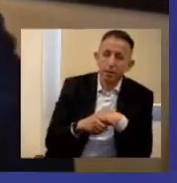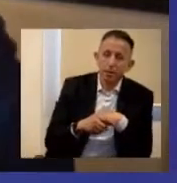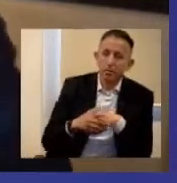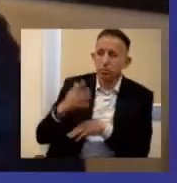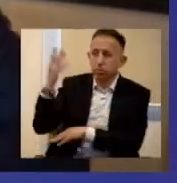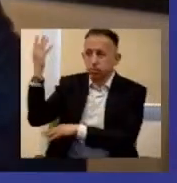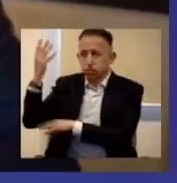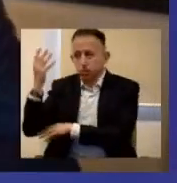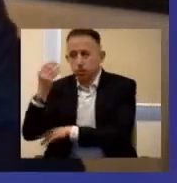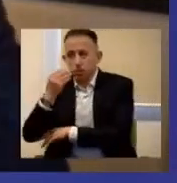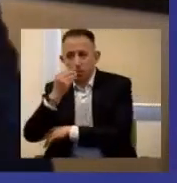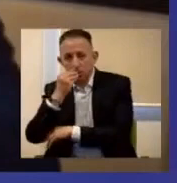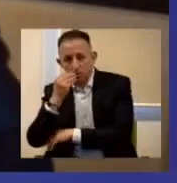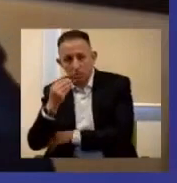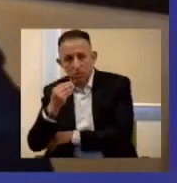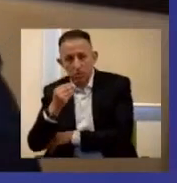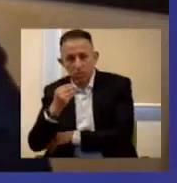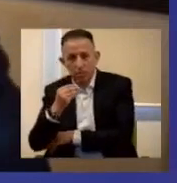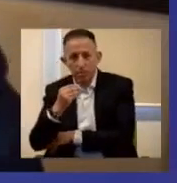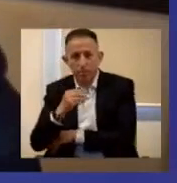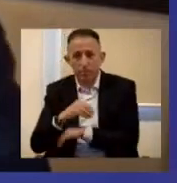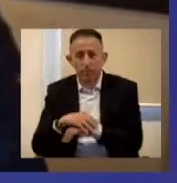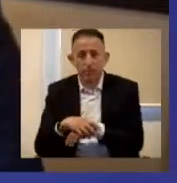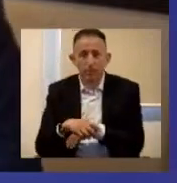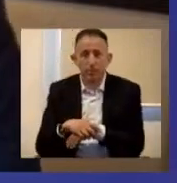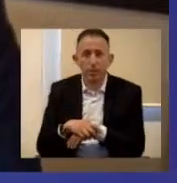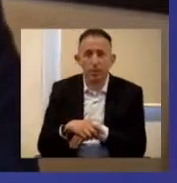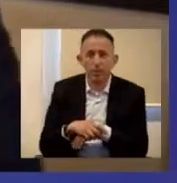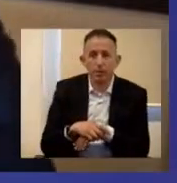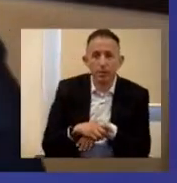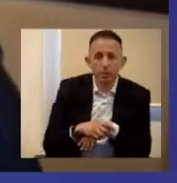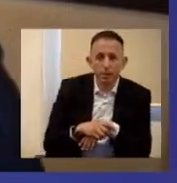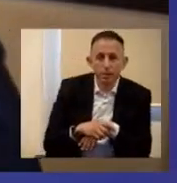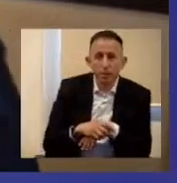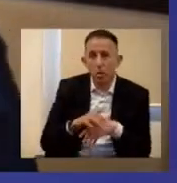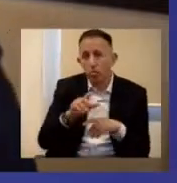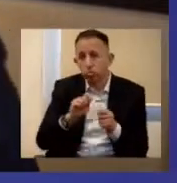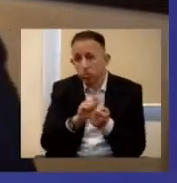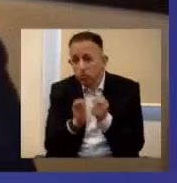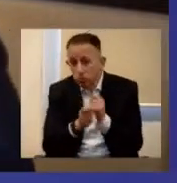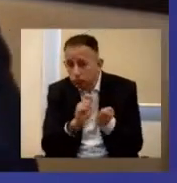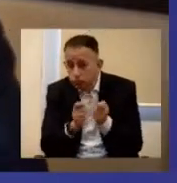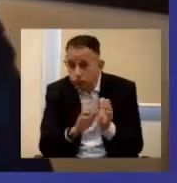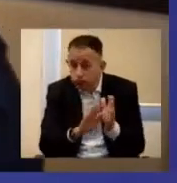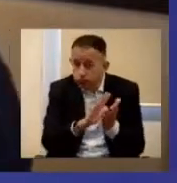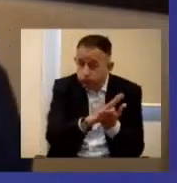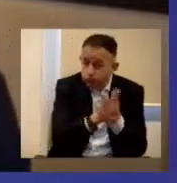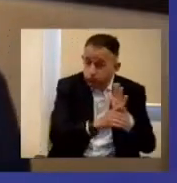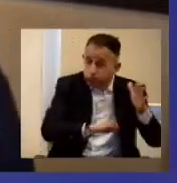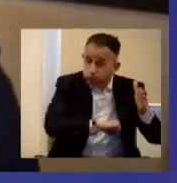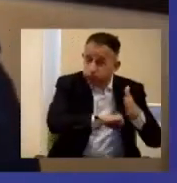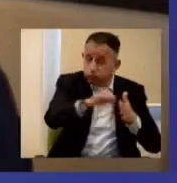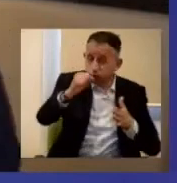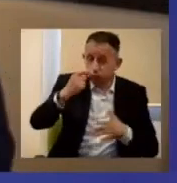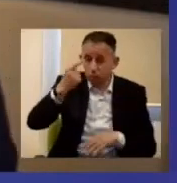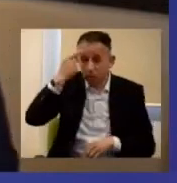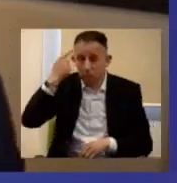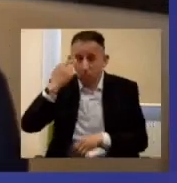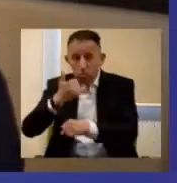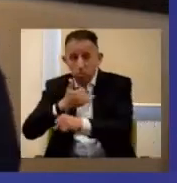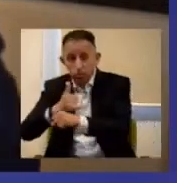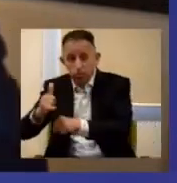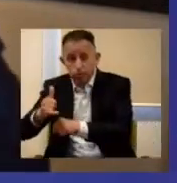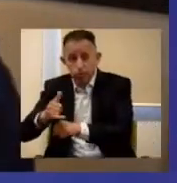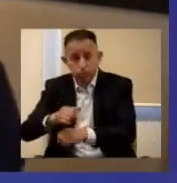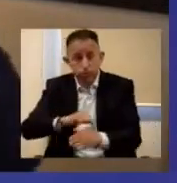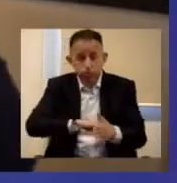the speedness of the development of AI, and we know that research about impact of AI on